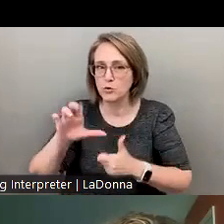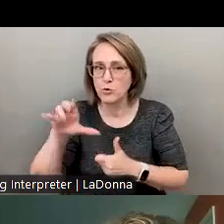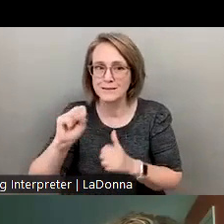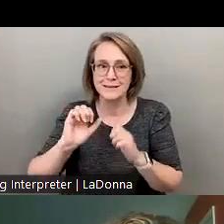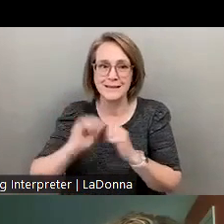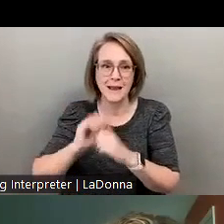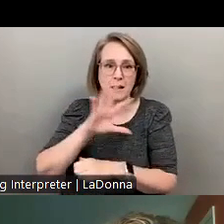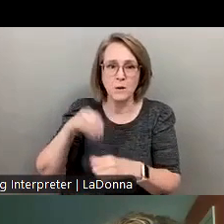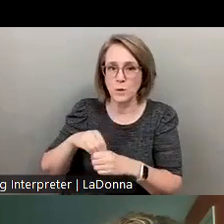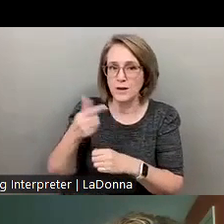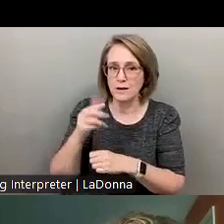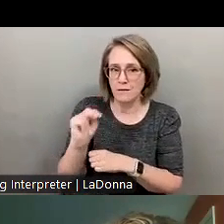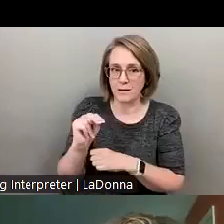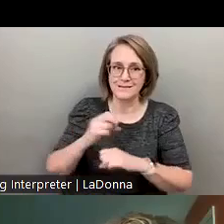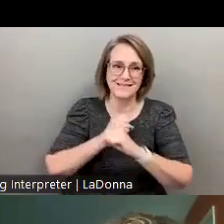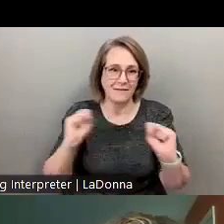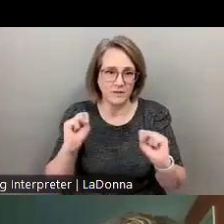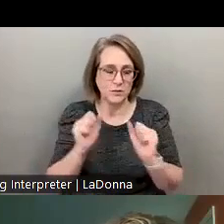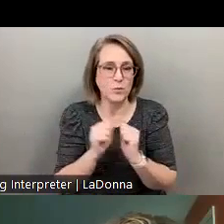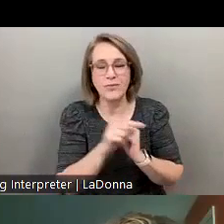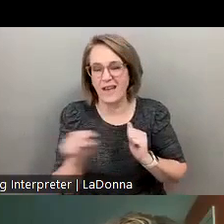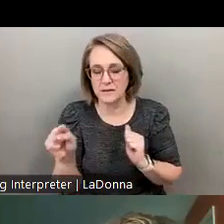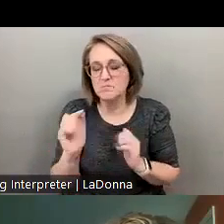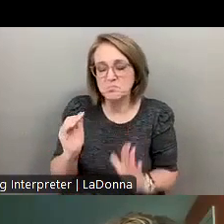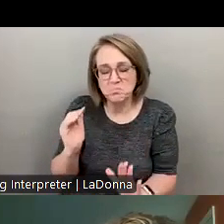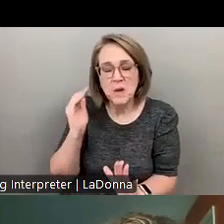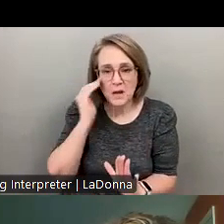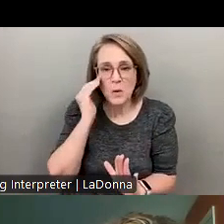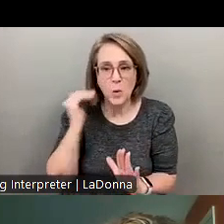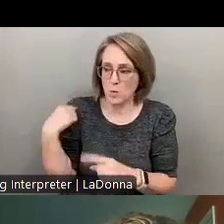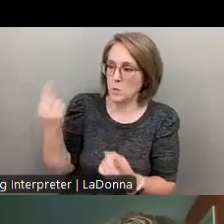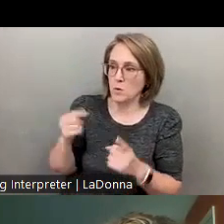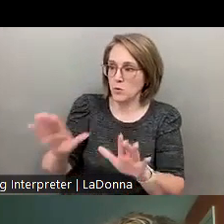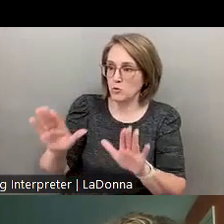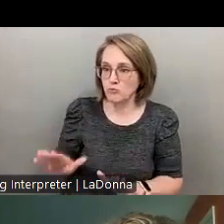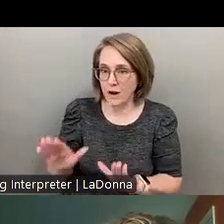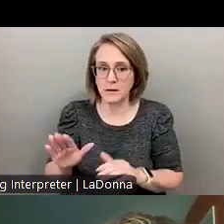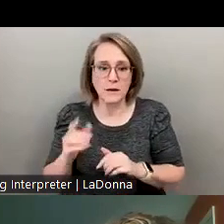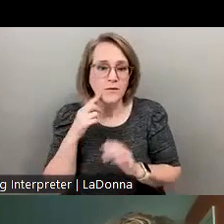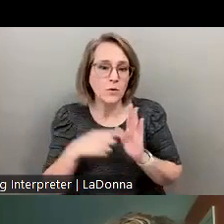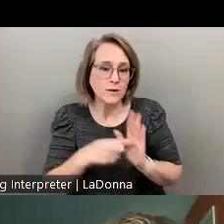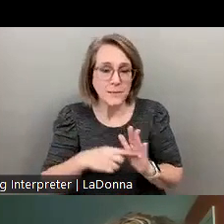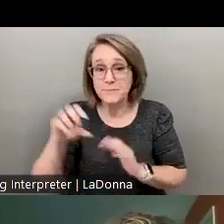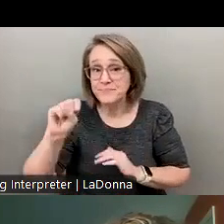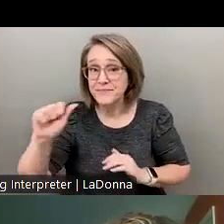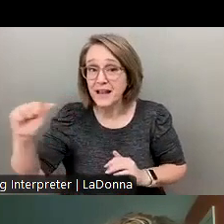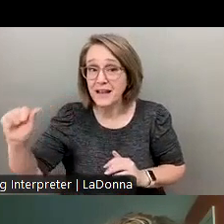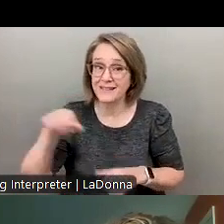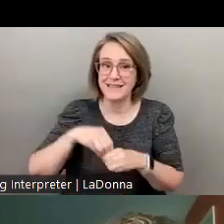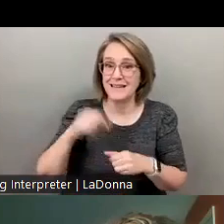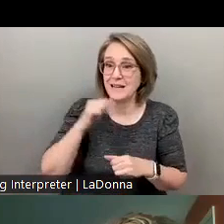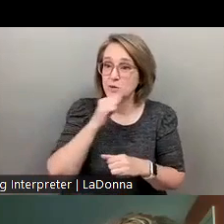into contact with that. And so, I know that there have been some really great things. The SAA in Arizona leveraged some of those